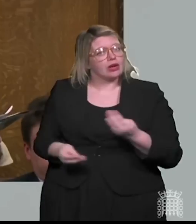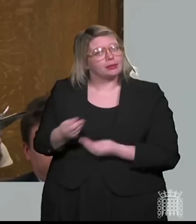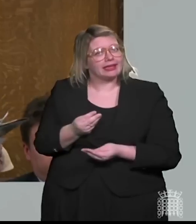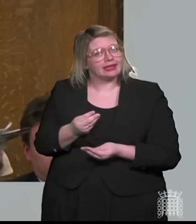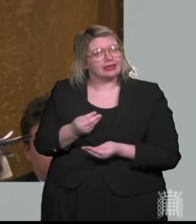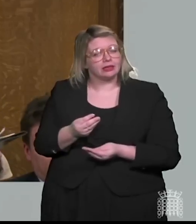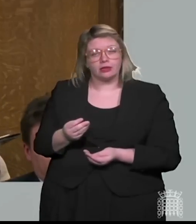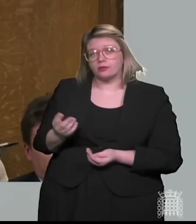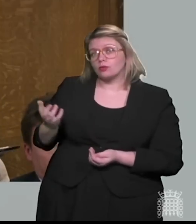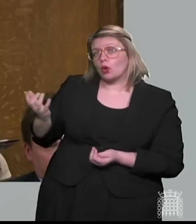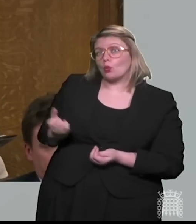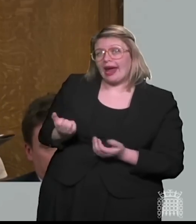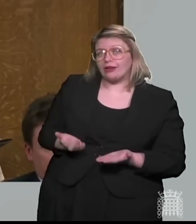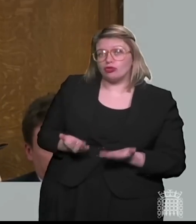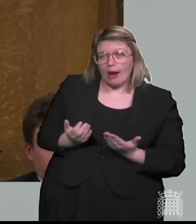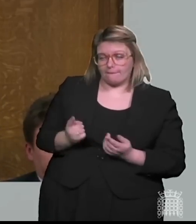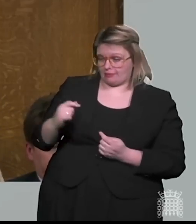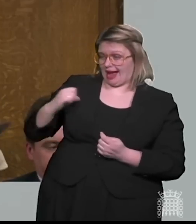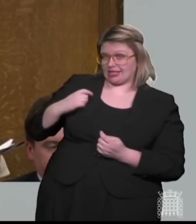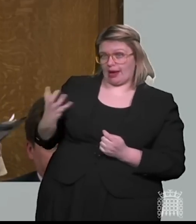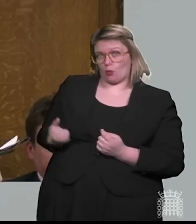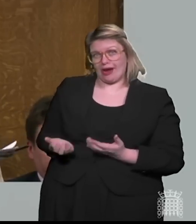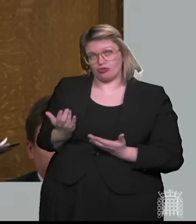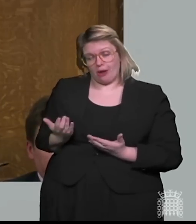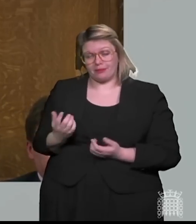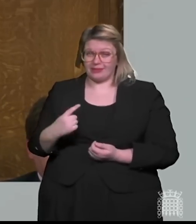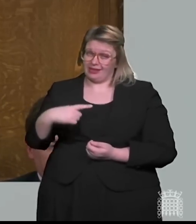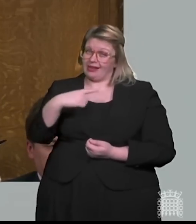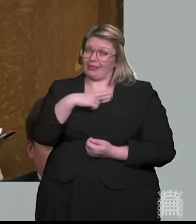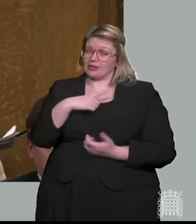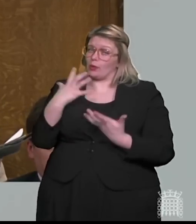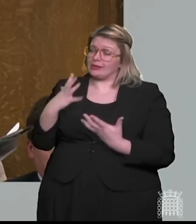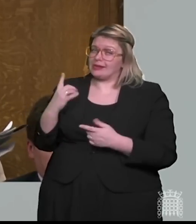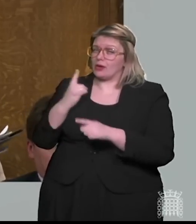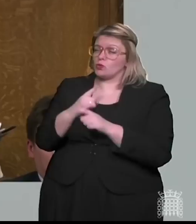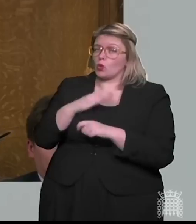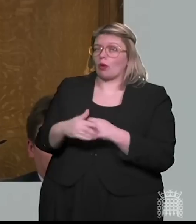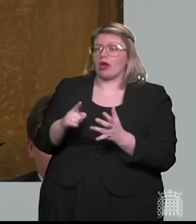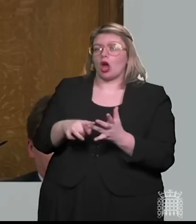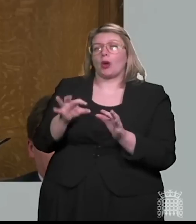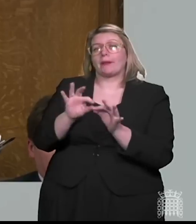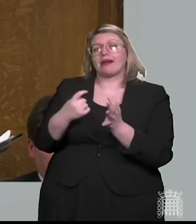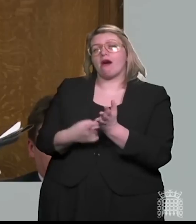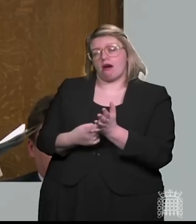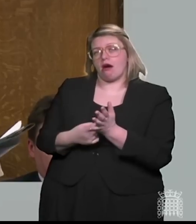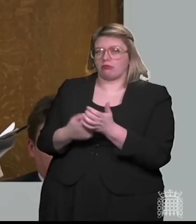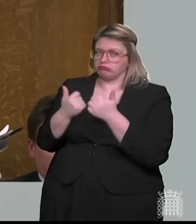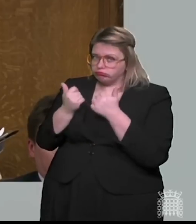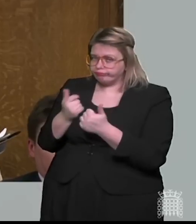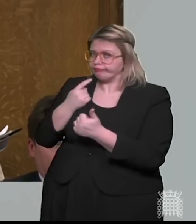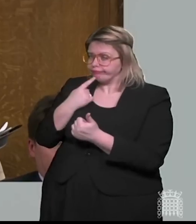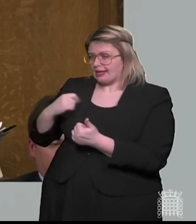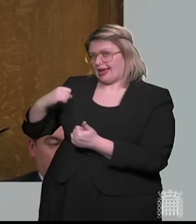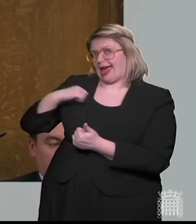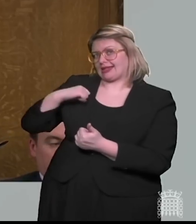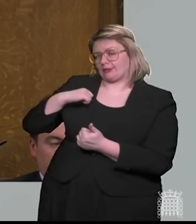wage inflation and in expectations. And that's why I welcome the news today that the Office for Budget Responsibility is expecting